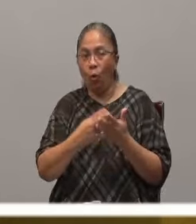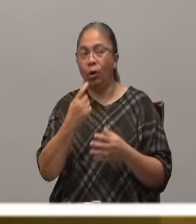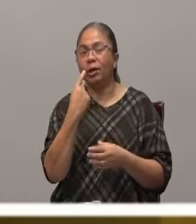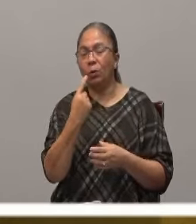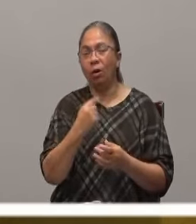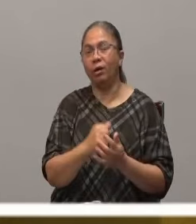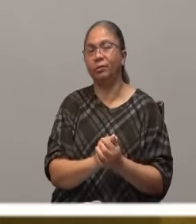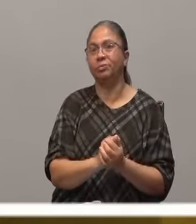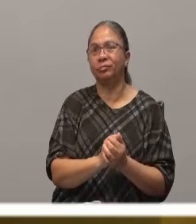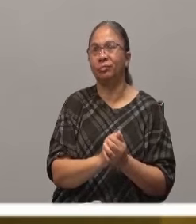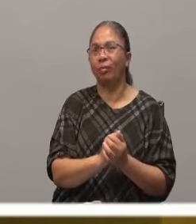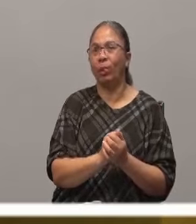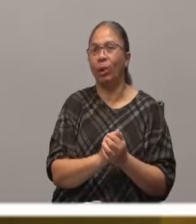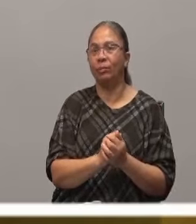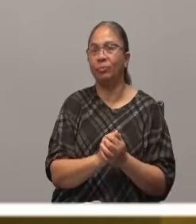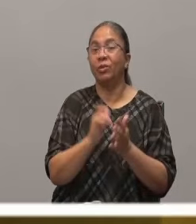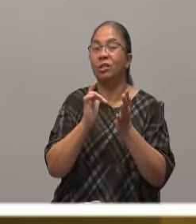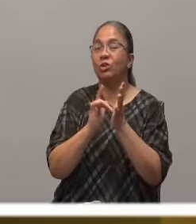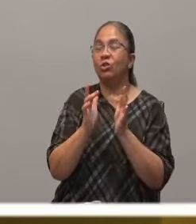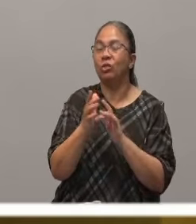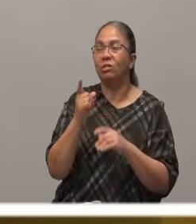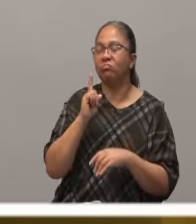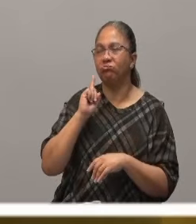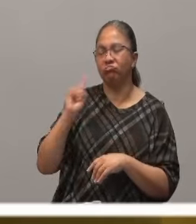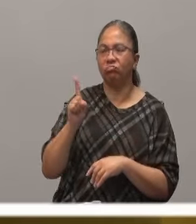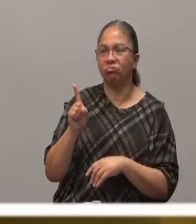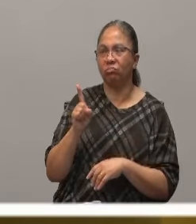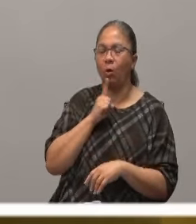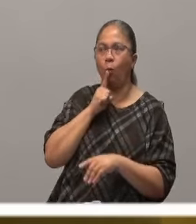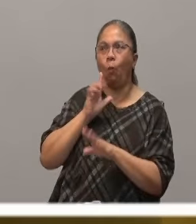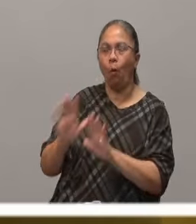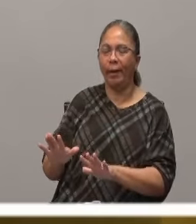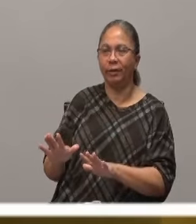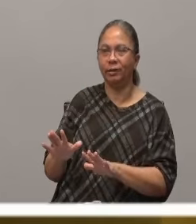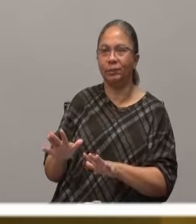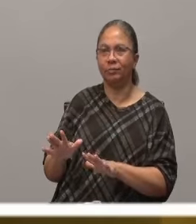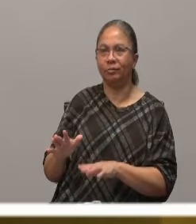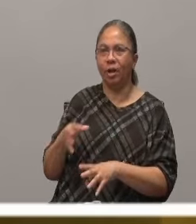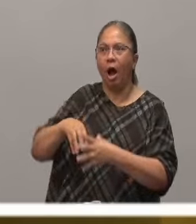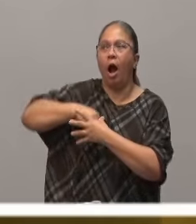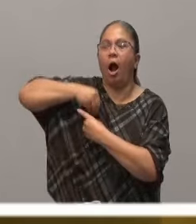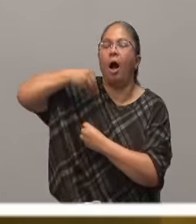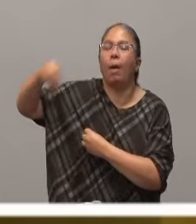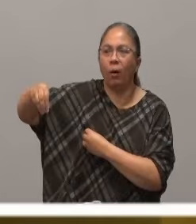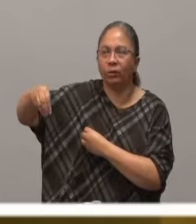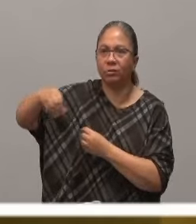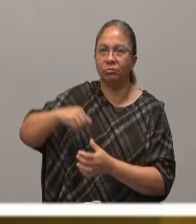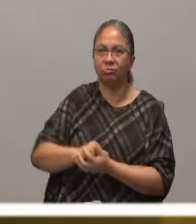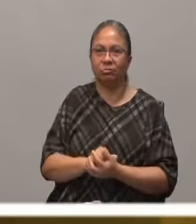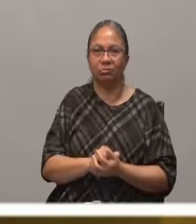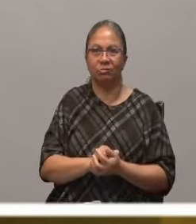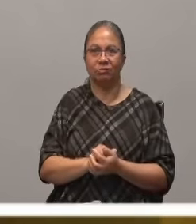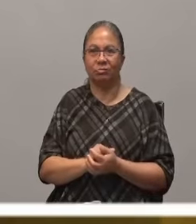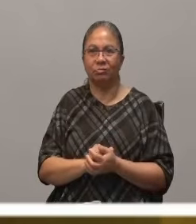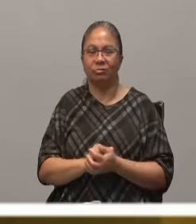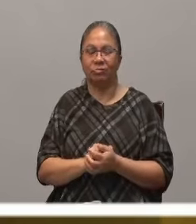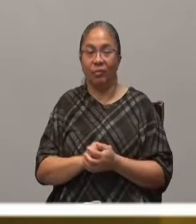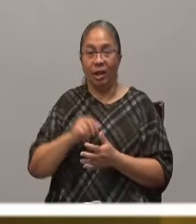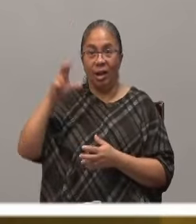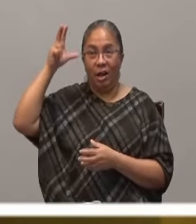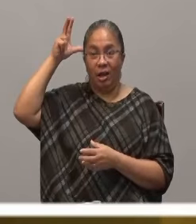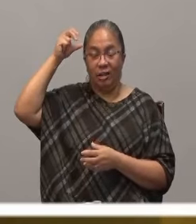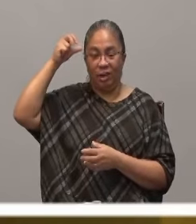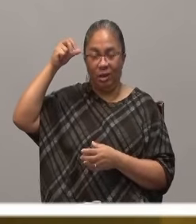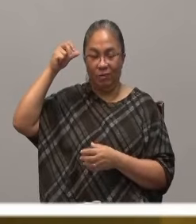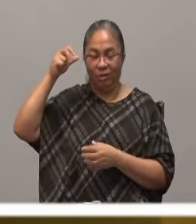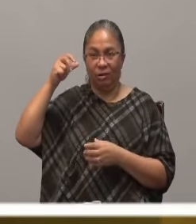God." But Jesus said sharply, "Be quiet, come out of him." And the unclean spirit threw the